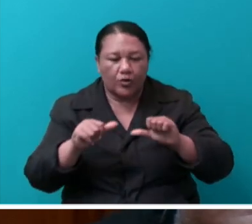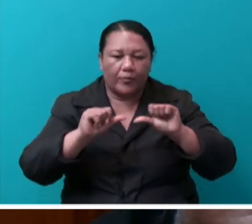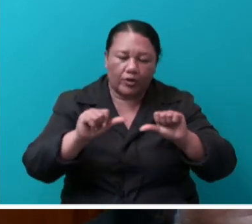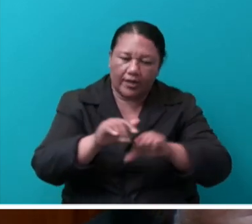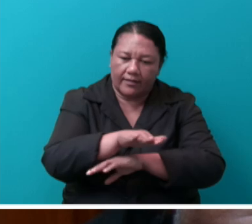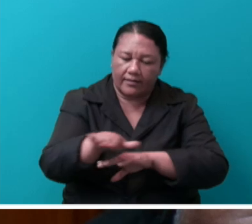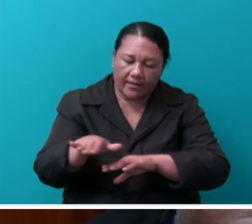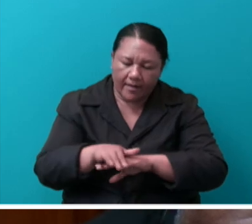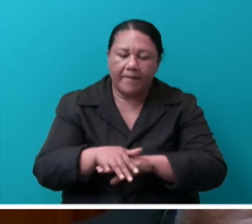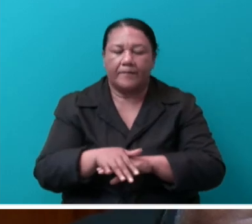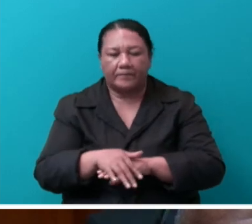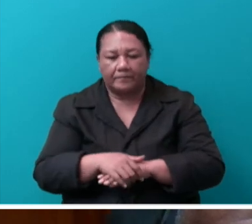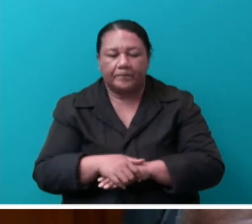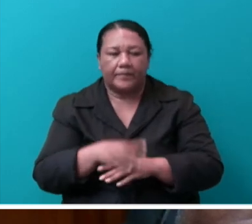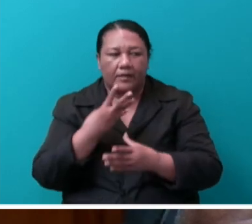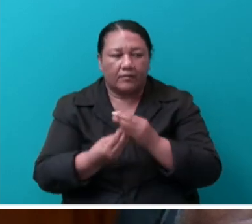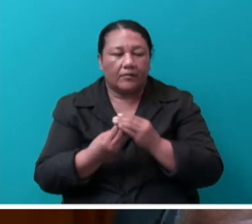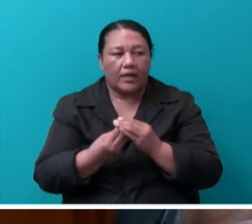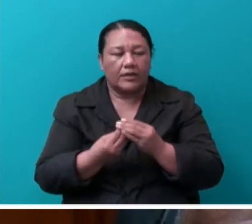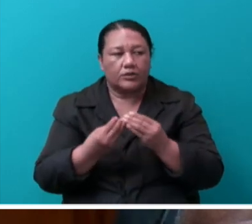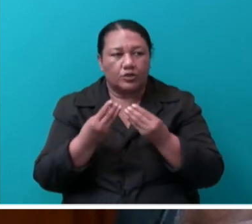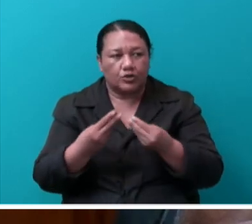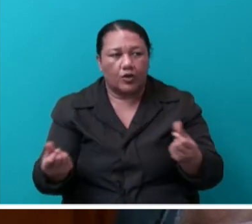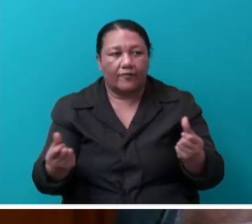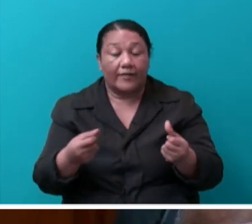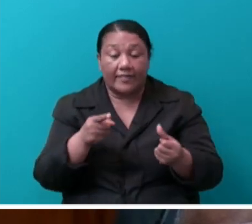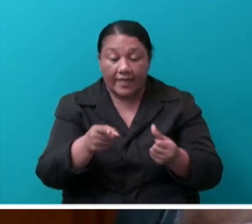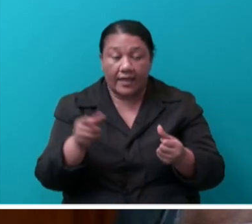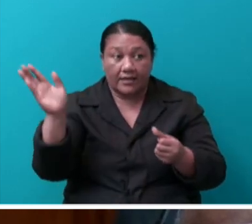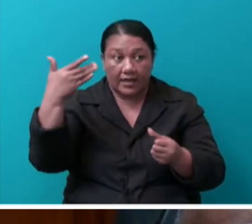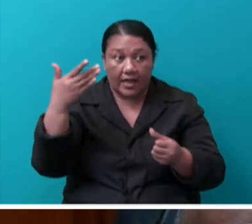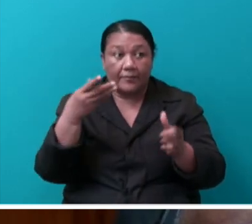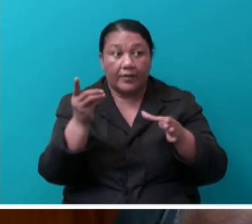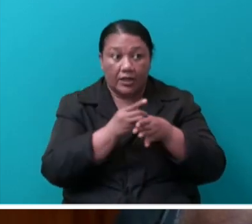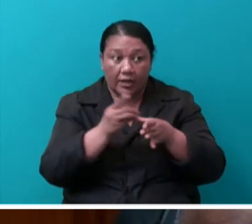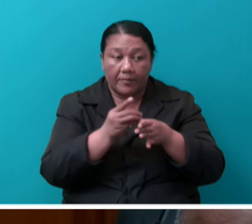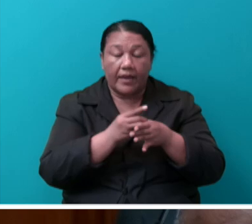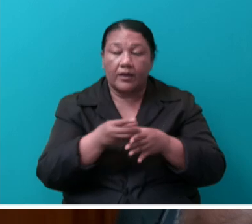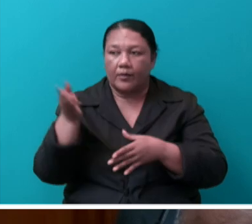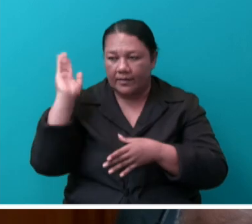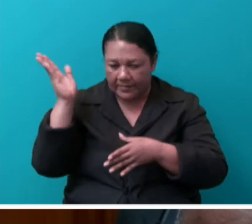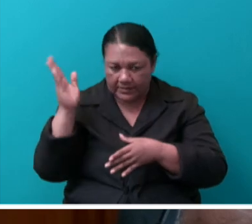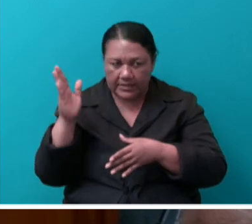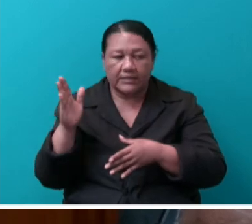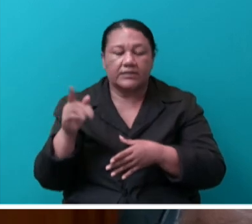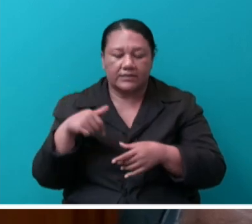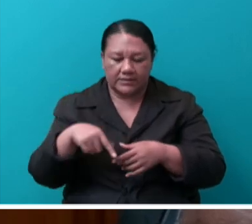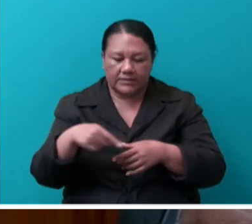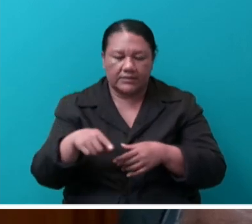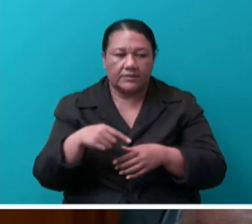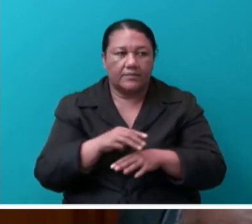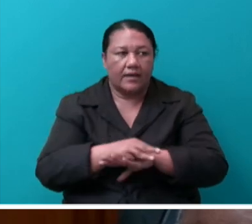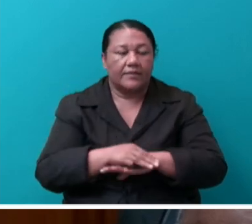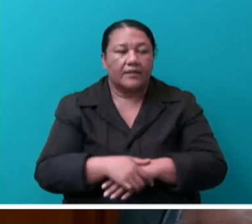this discussion will be documented as well, will be presented at our Members of Parliament retreat in this month. And it will